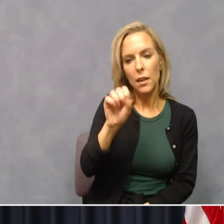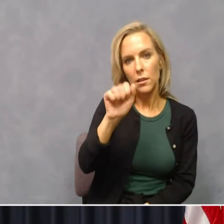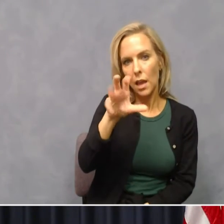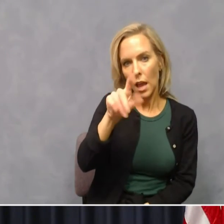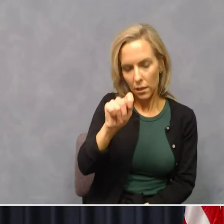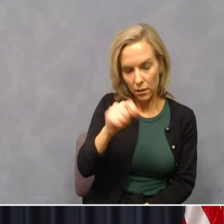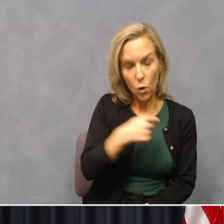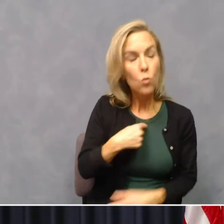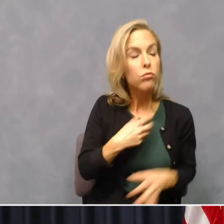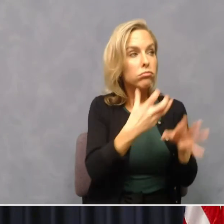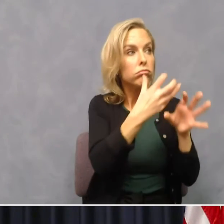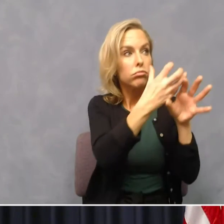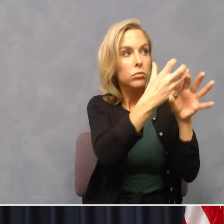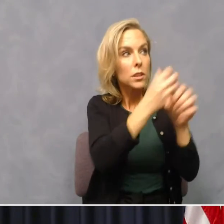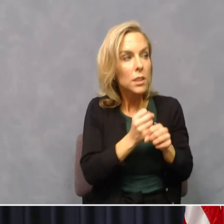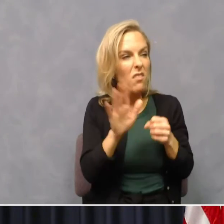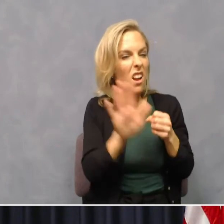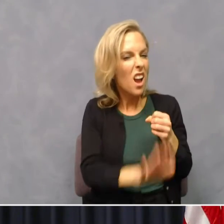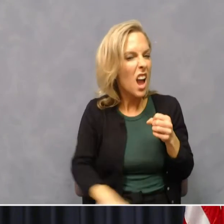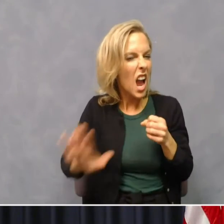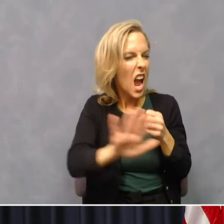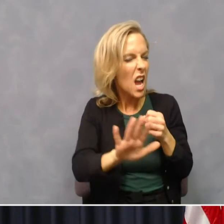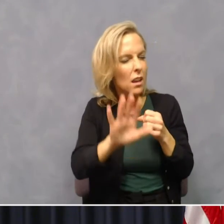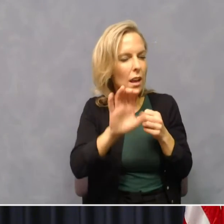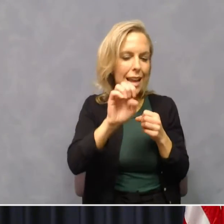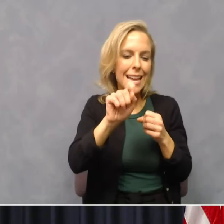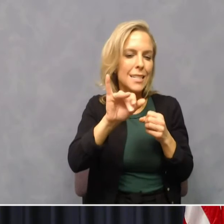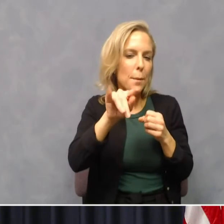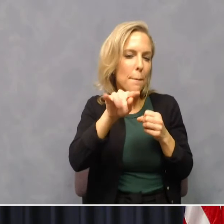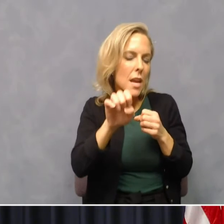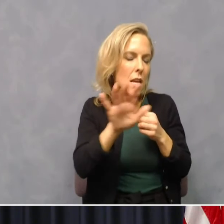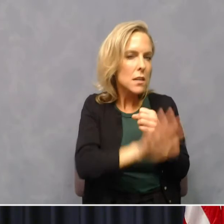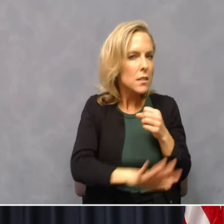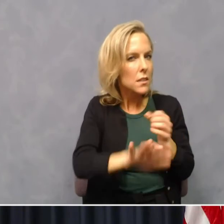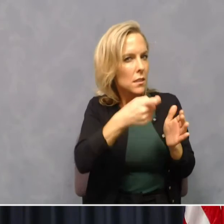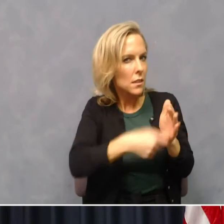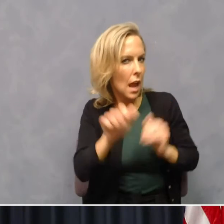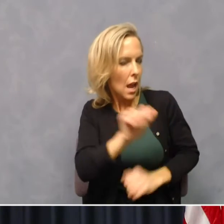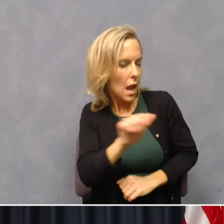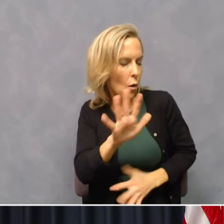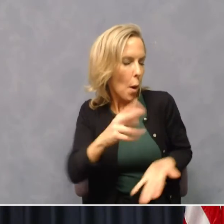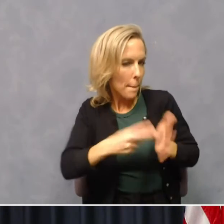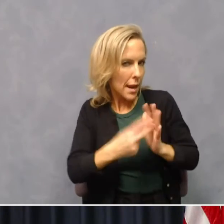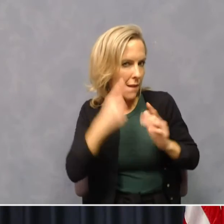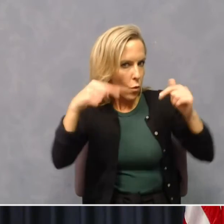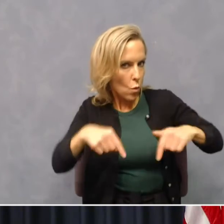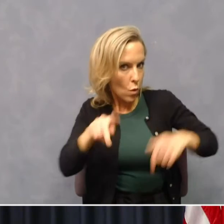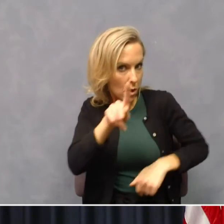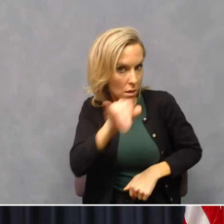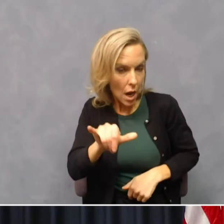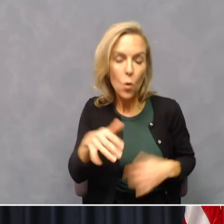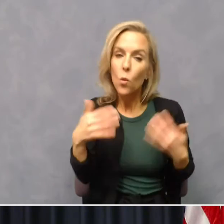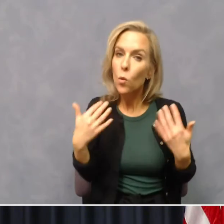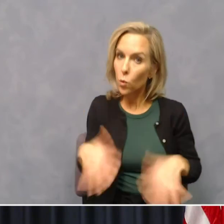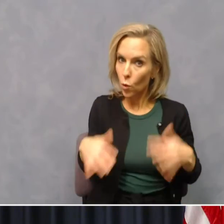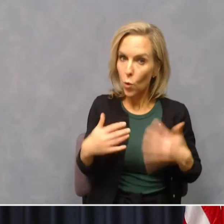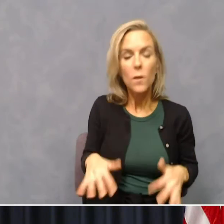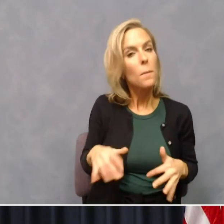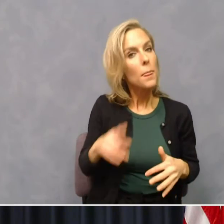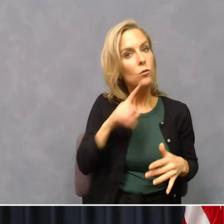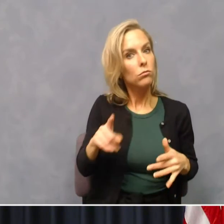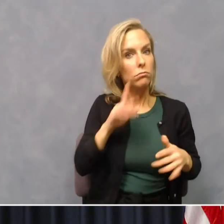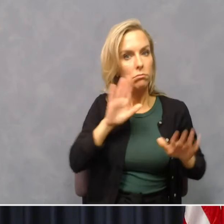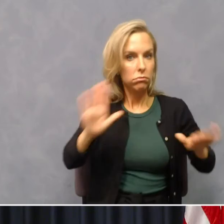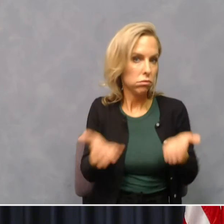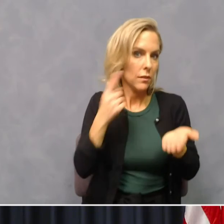some estimates, and they're only estimates of what it'll mean to Kentucky. It's going to be a significant infusion in our economy.